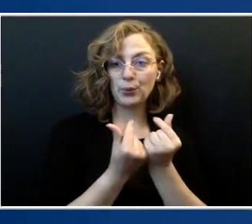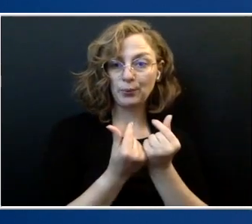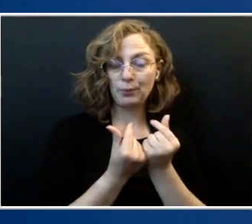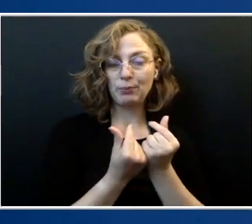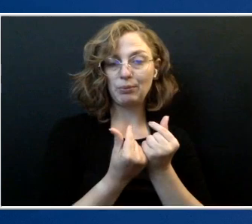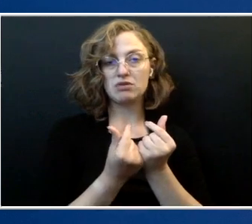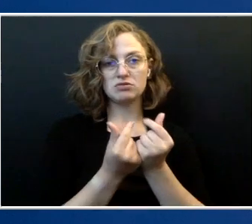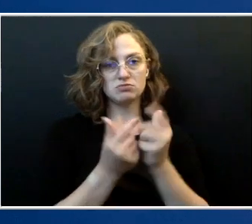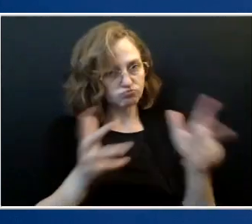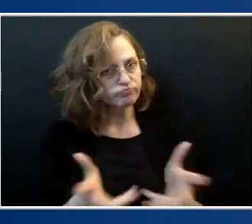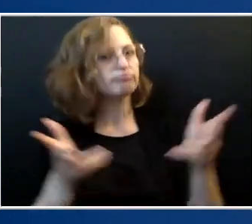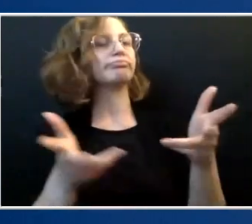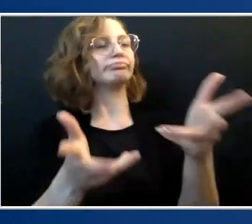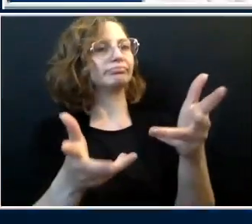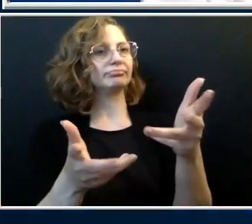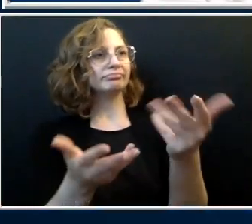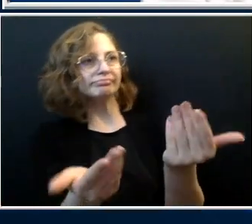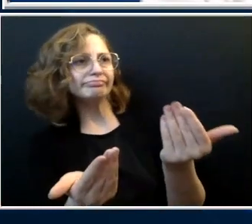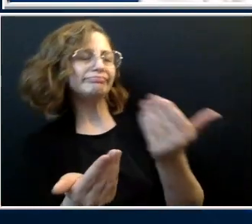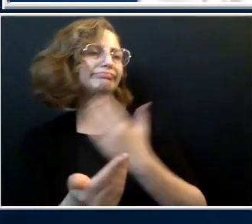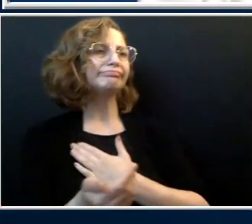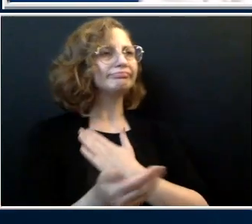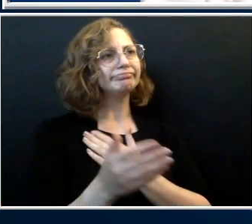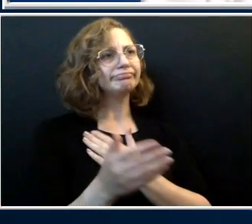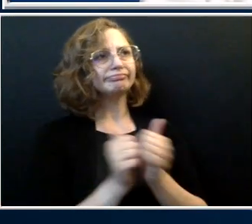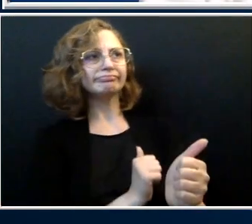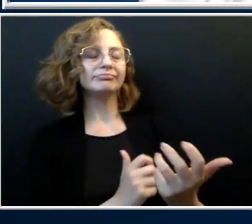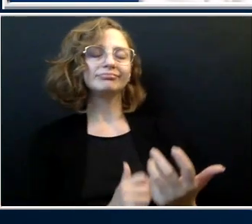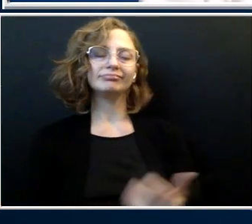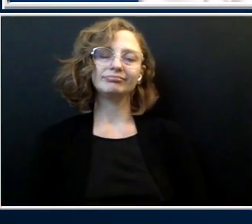through. So this was not anything for money, I think. And you know, there's some